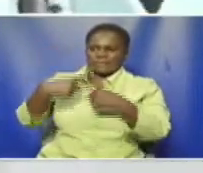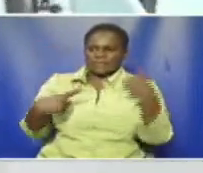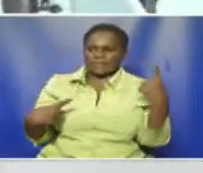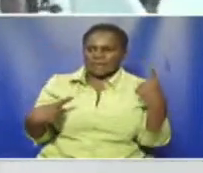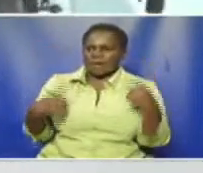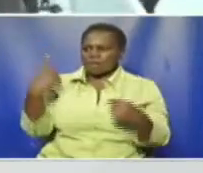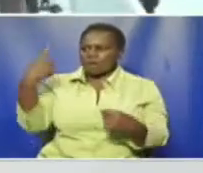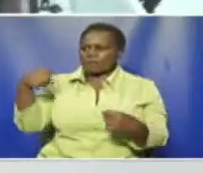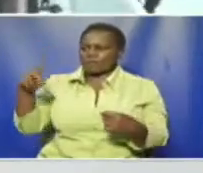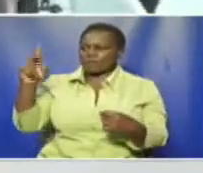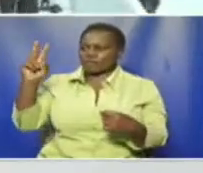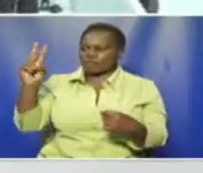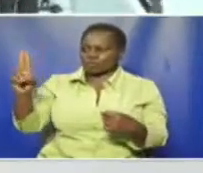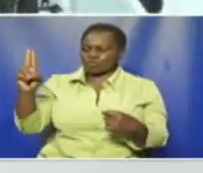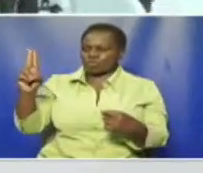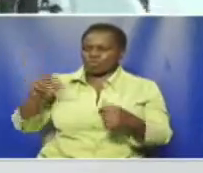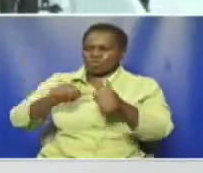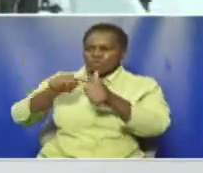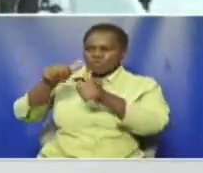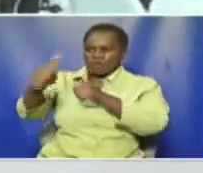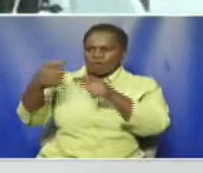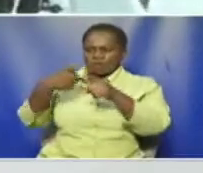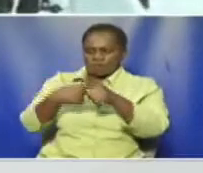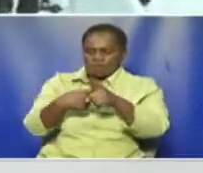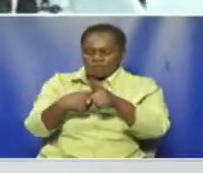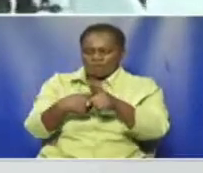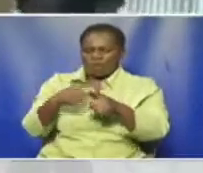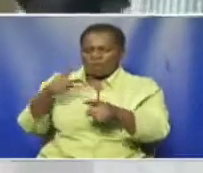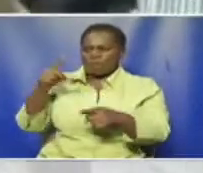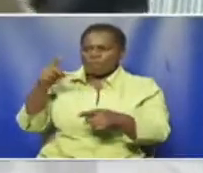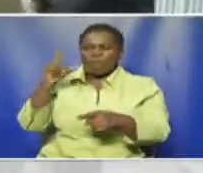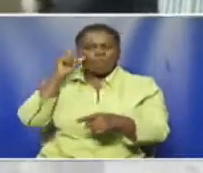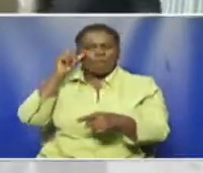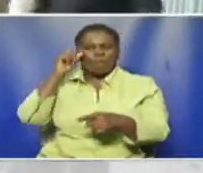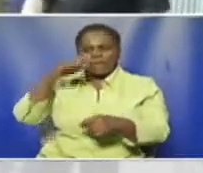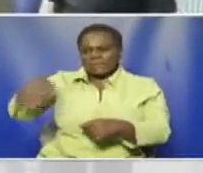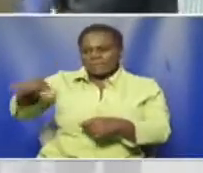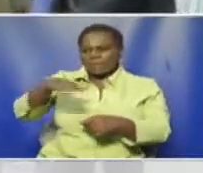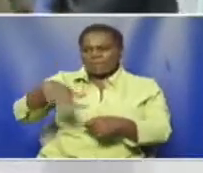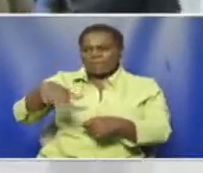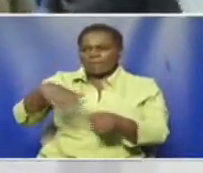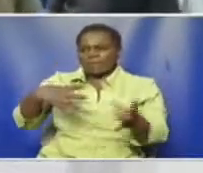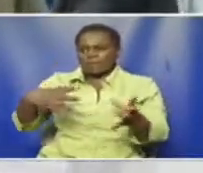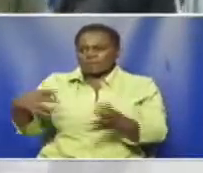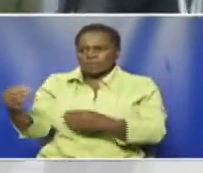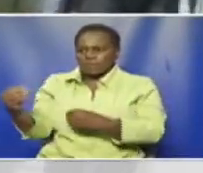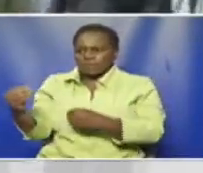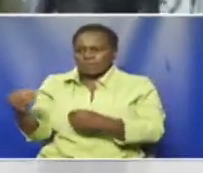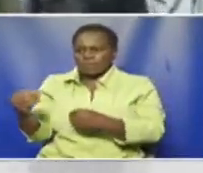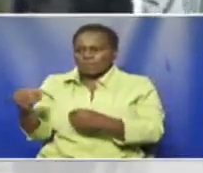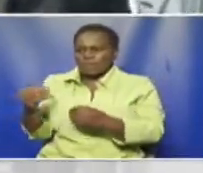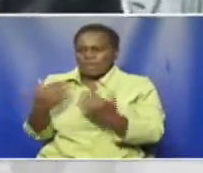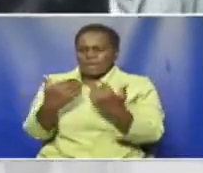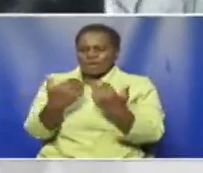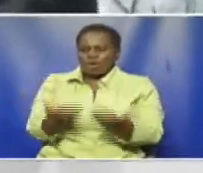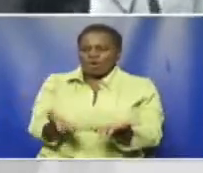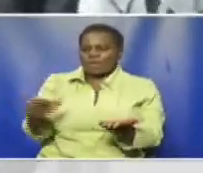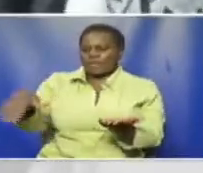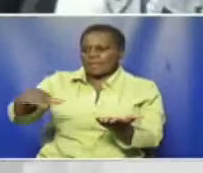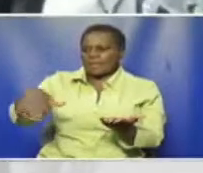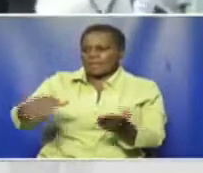The 1.2-kilometer bridge stretches from Liwatoni in Mombasa Island to Rasbofu Peleleza in Likoni.